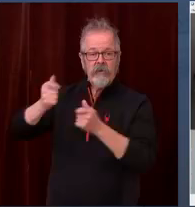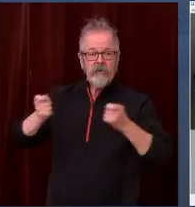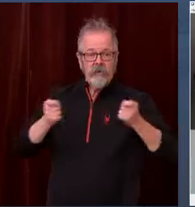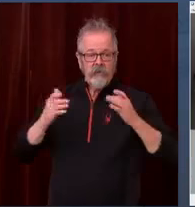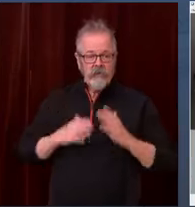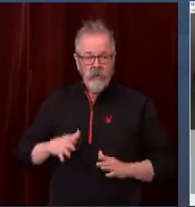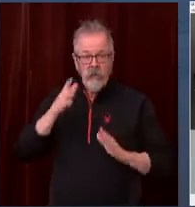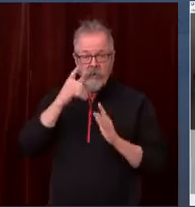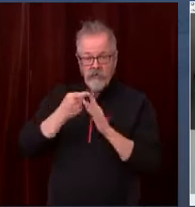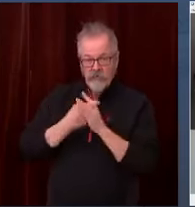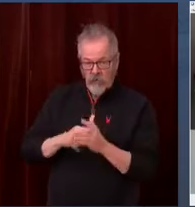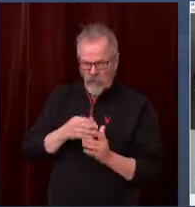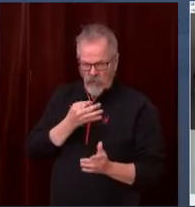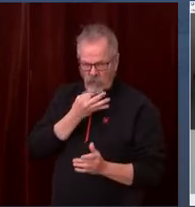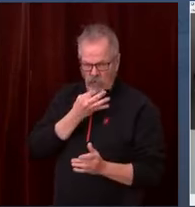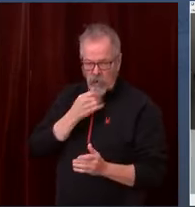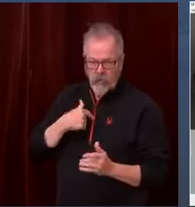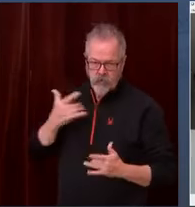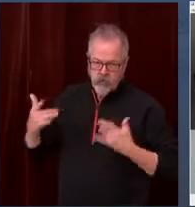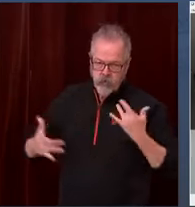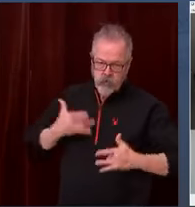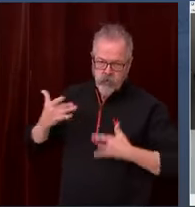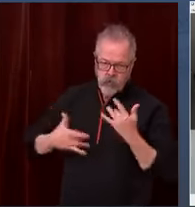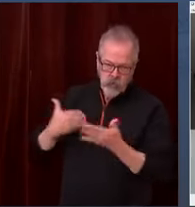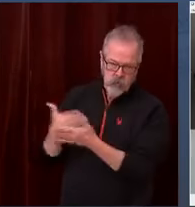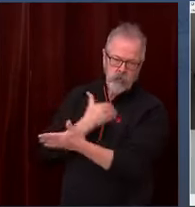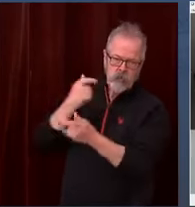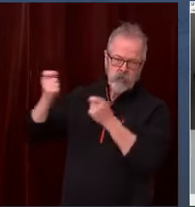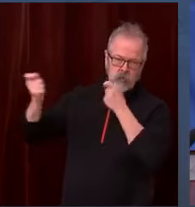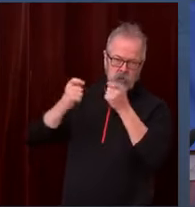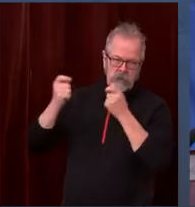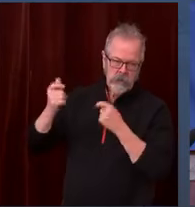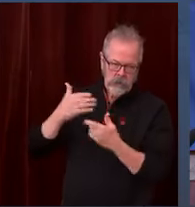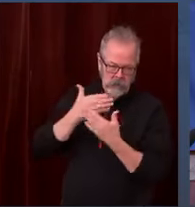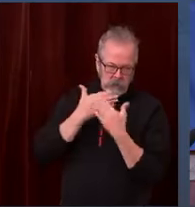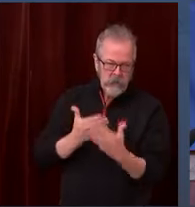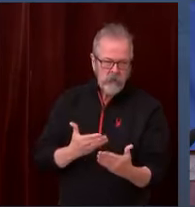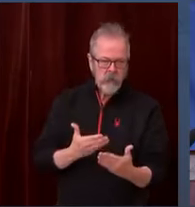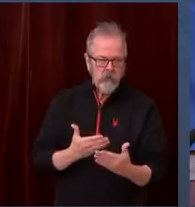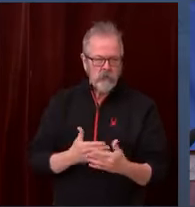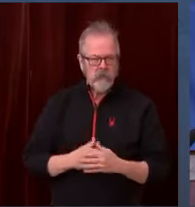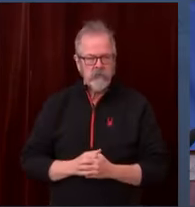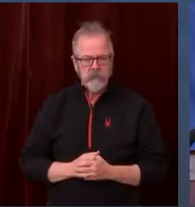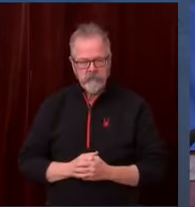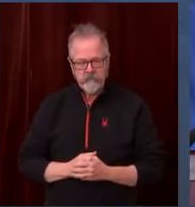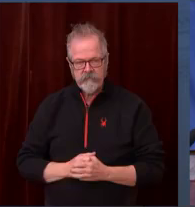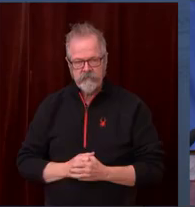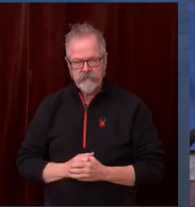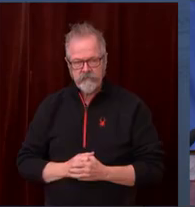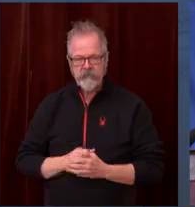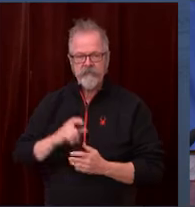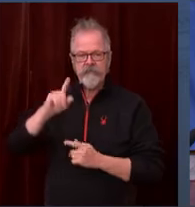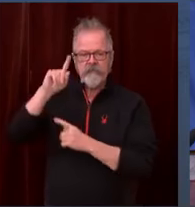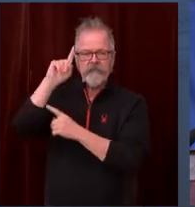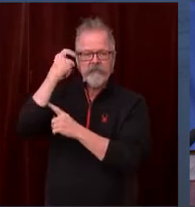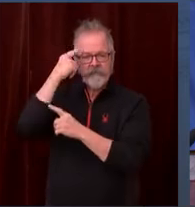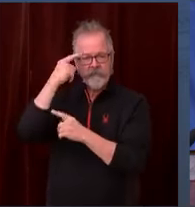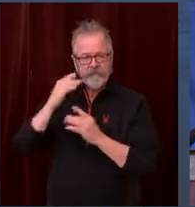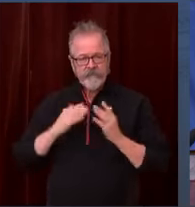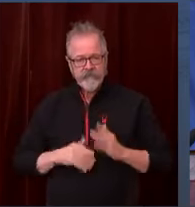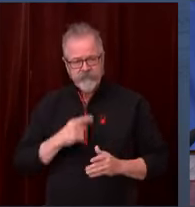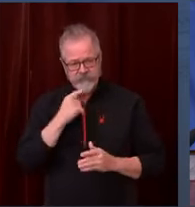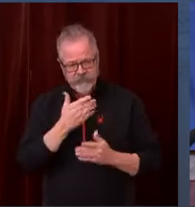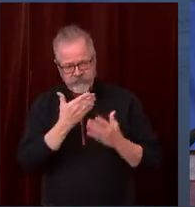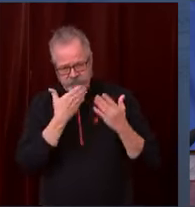show our commitment and the promise of this office. Thank you. And I should note, Representative Gregerson was the sponsor of the